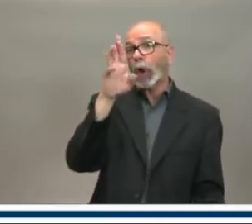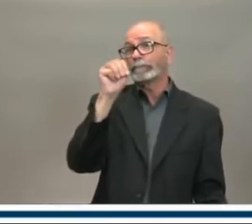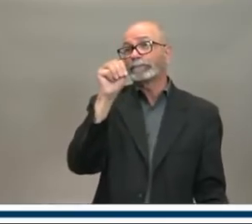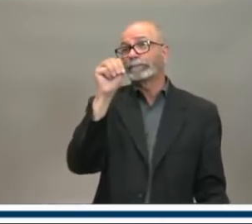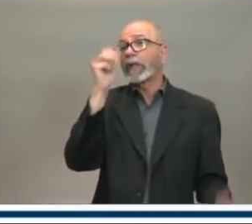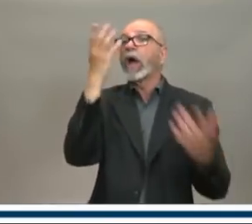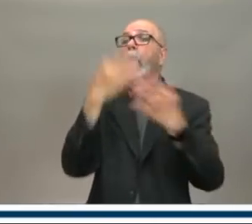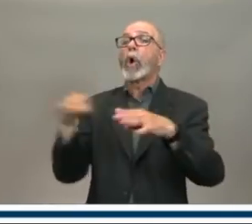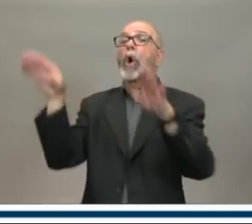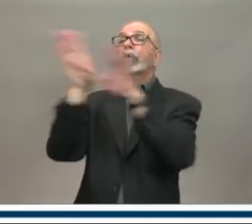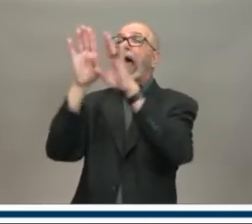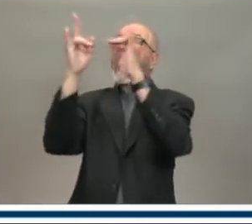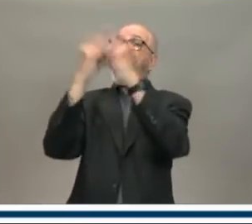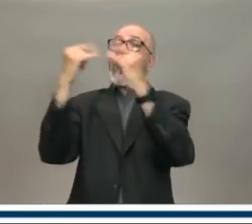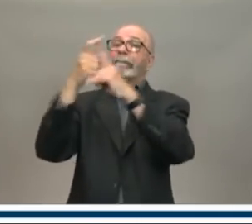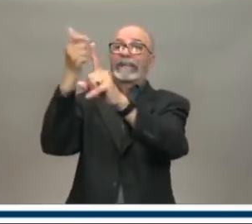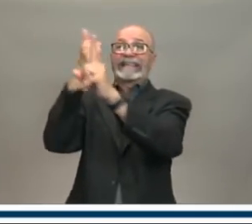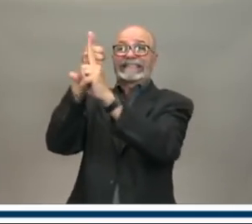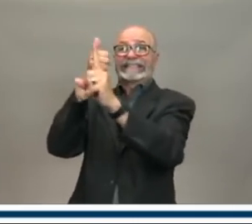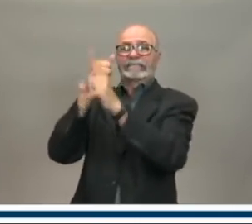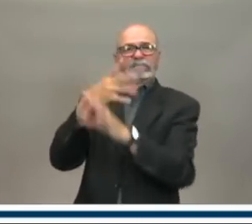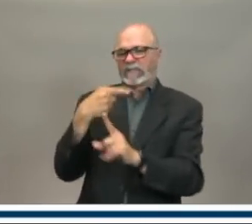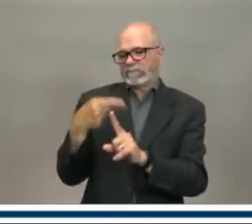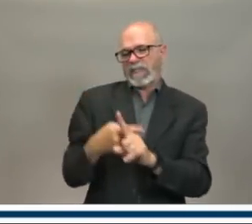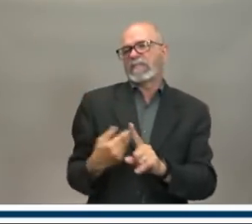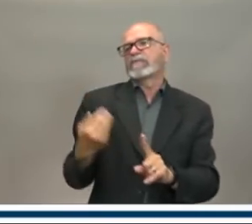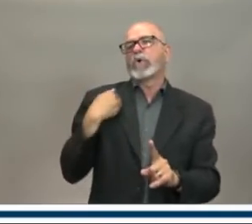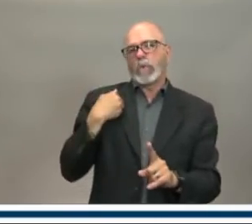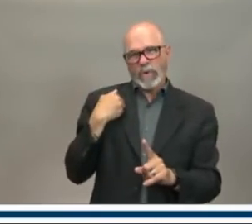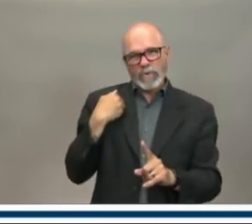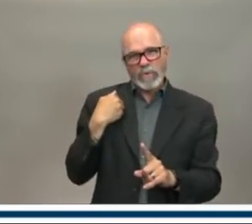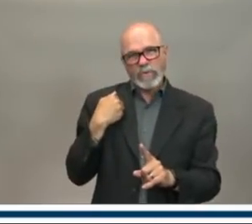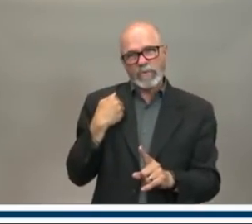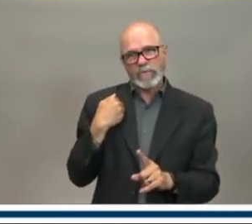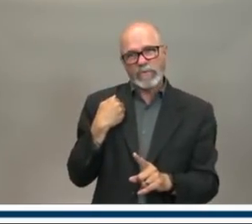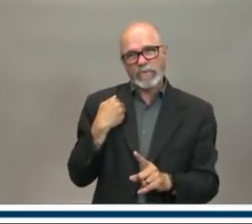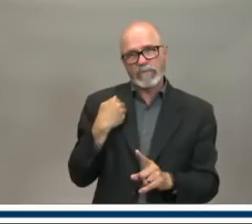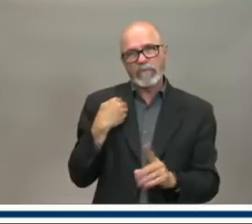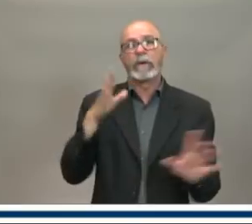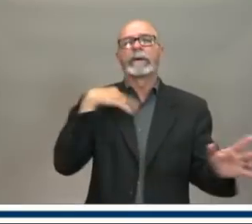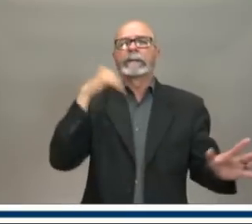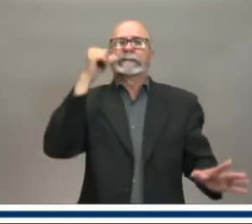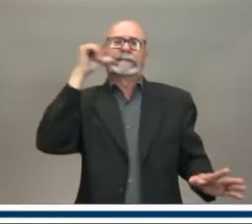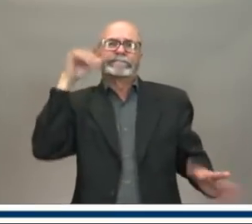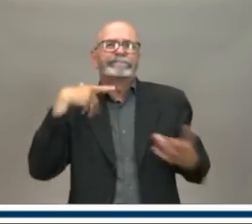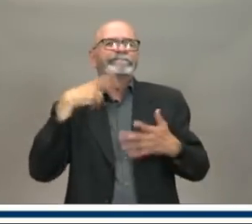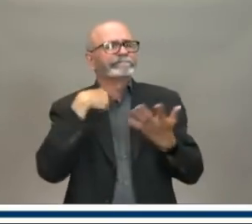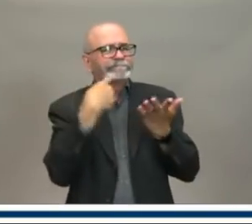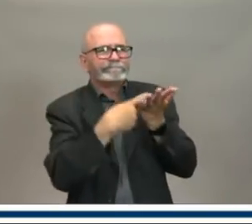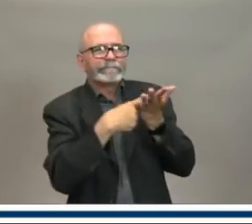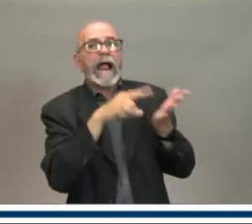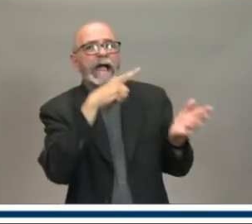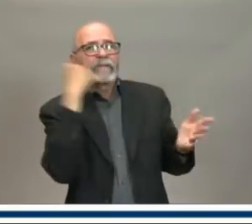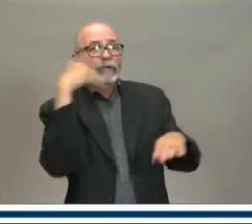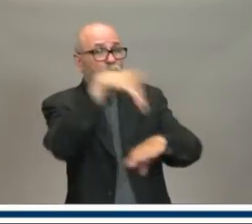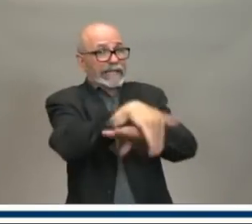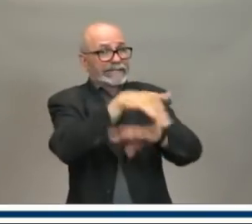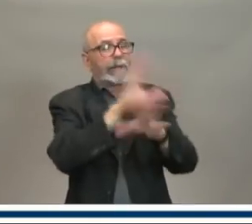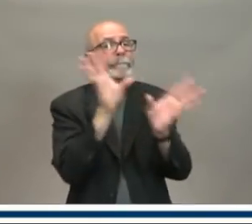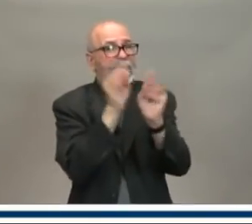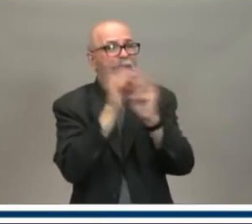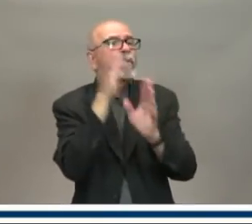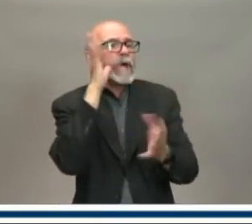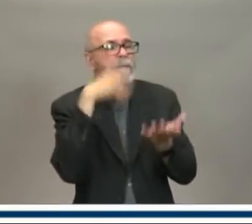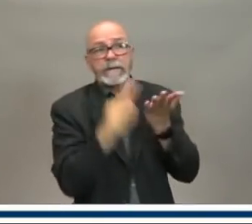hope yesterday's conversation and the conversation I'll be having with municipalities tonight may lead them to understand that they